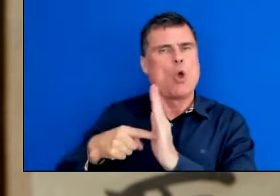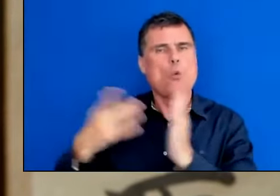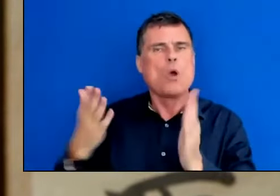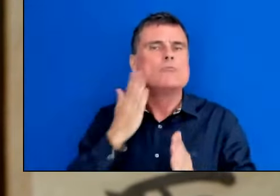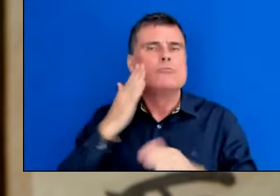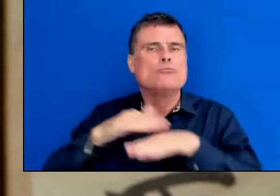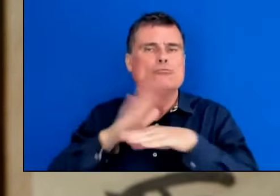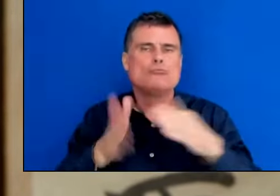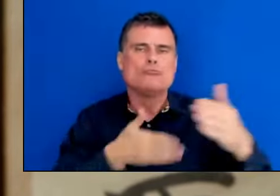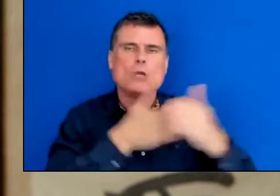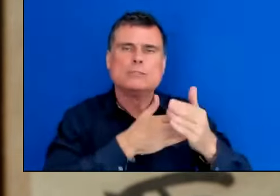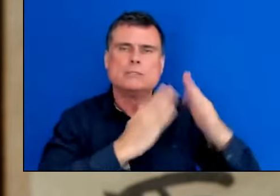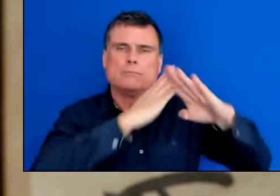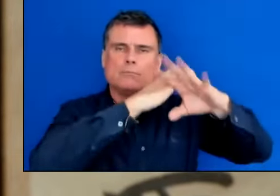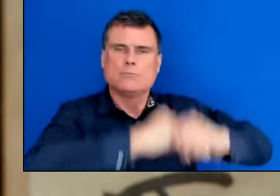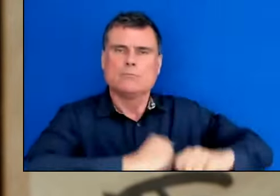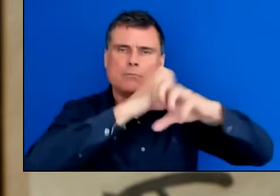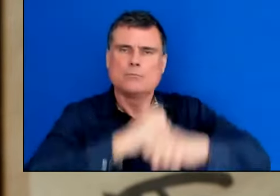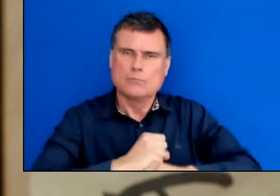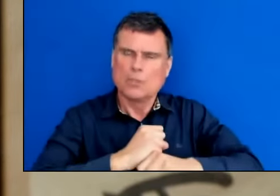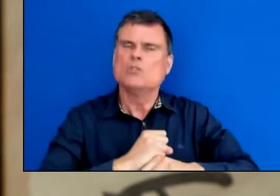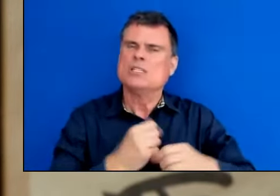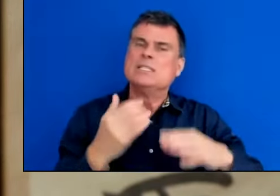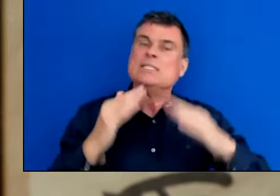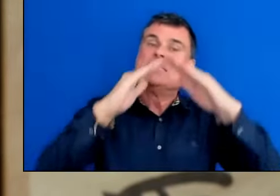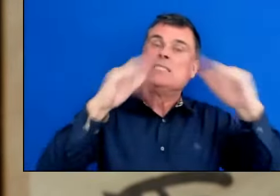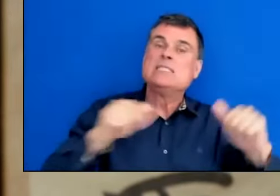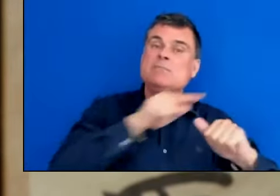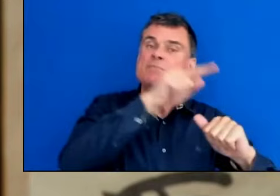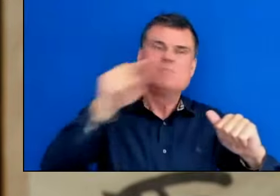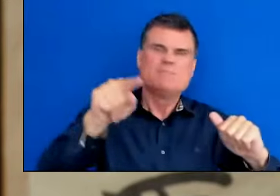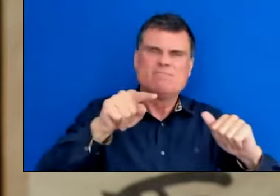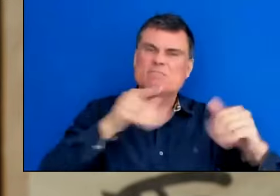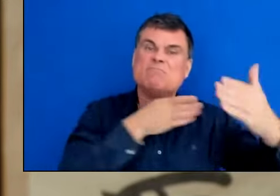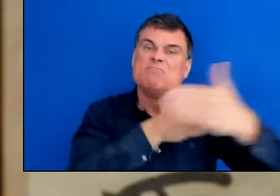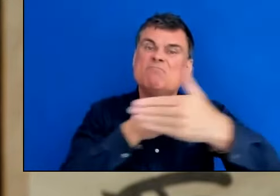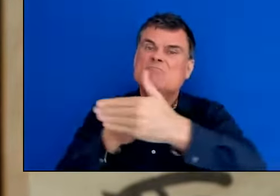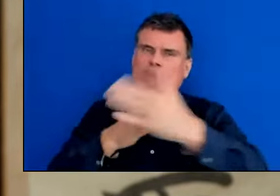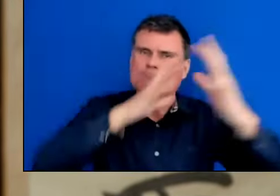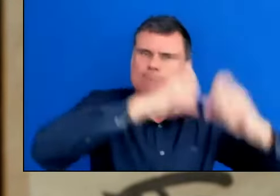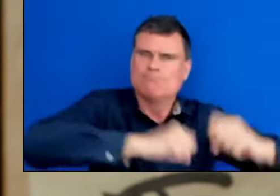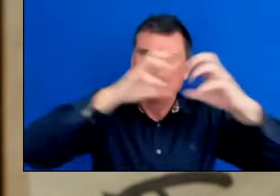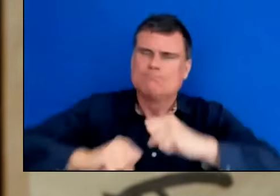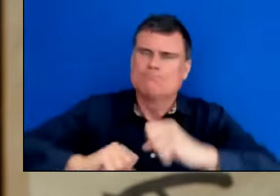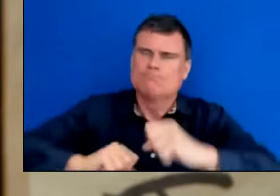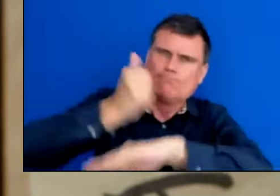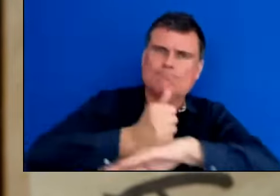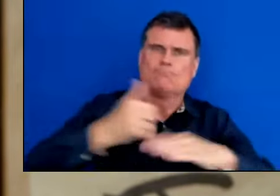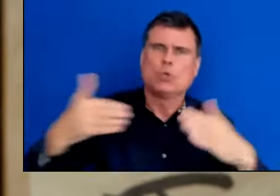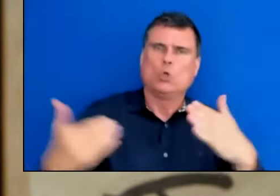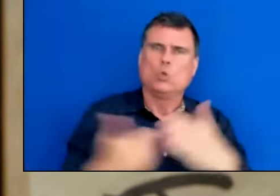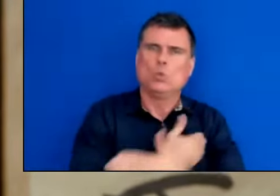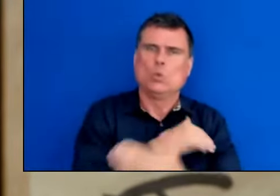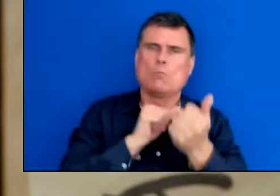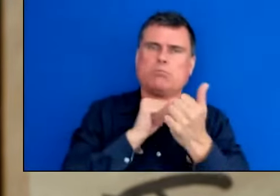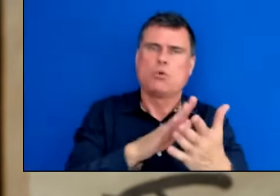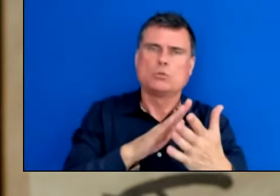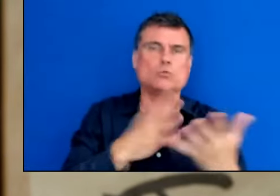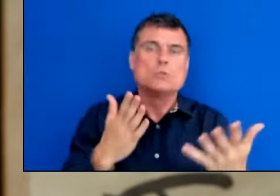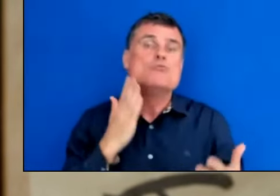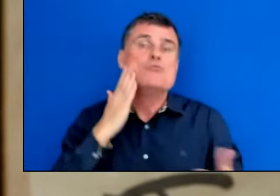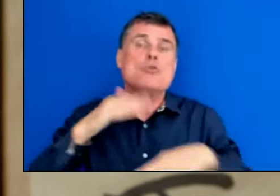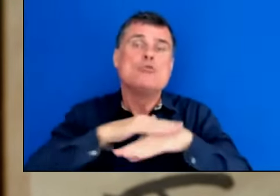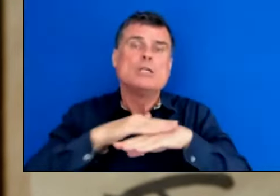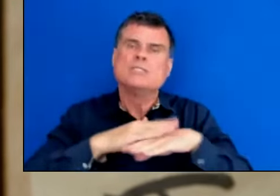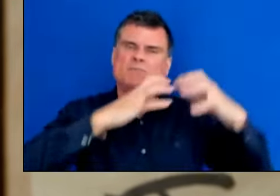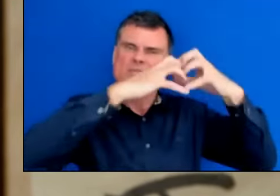work to dismantle systemic racism and recently introduced the historic Anti-Racism Data Act, new legislation that will help